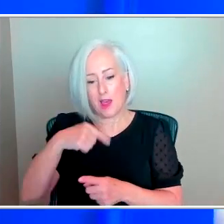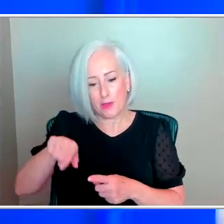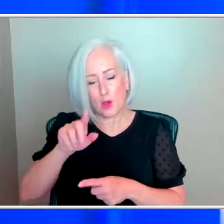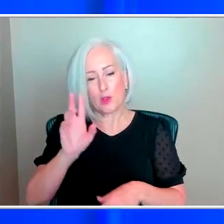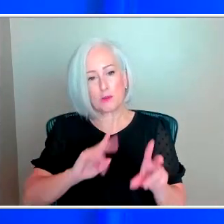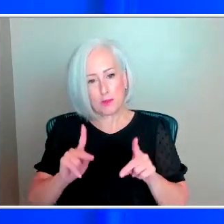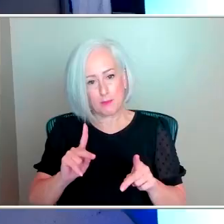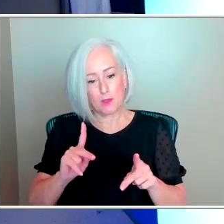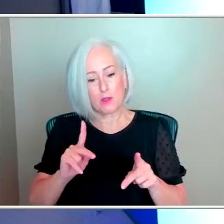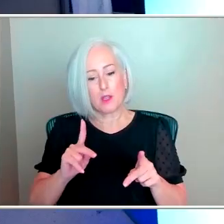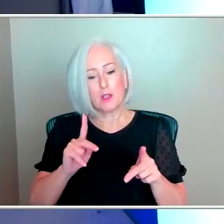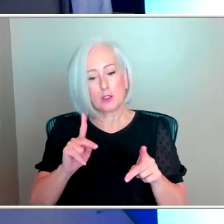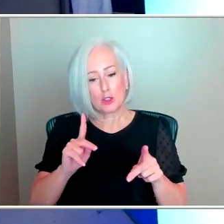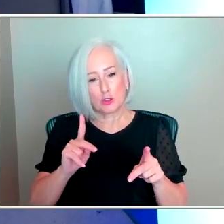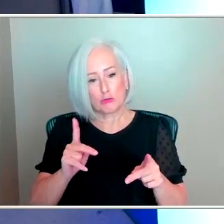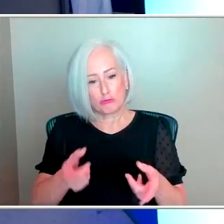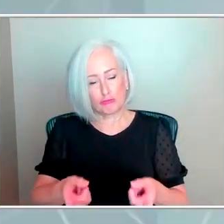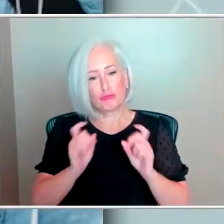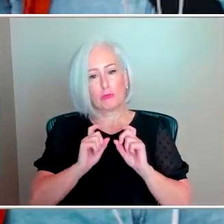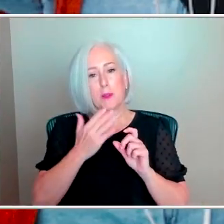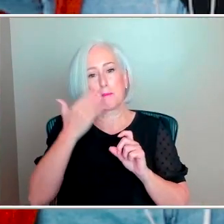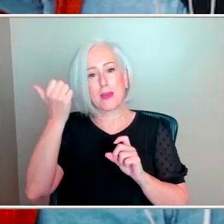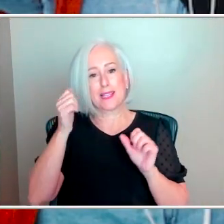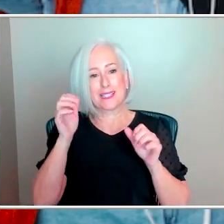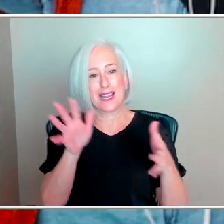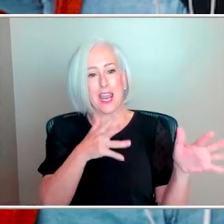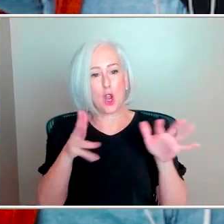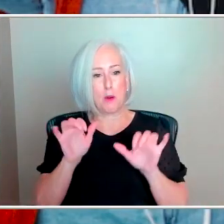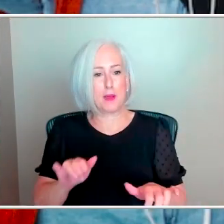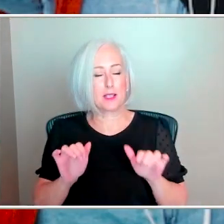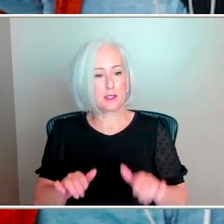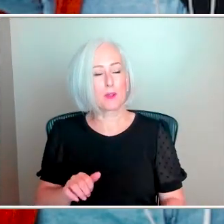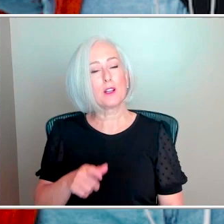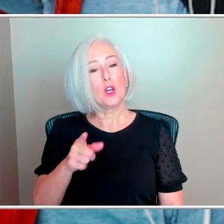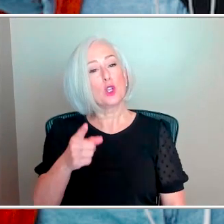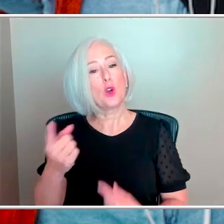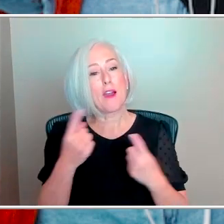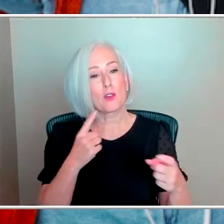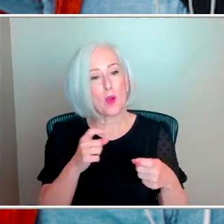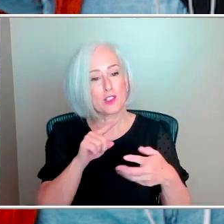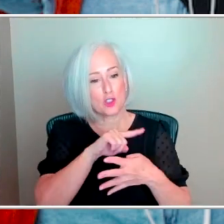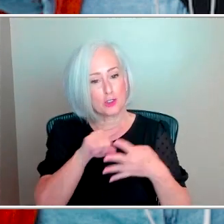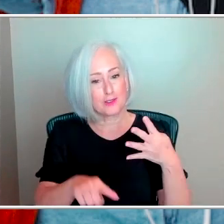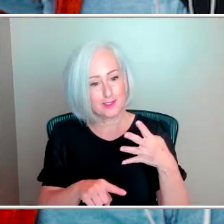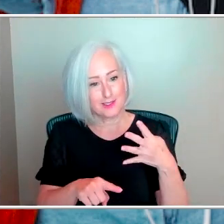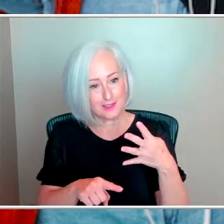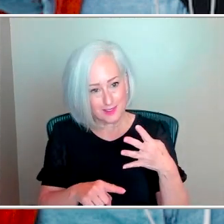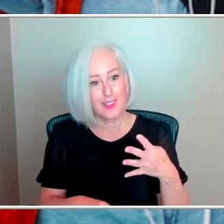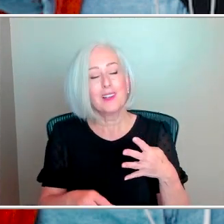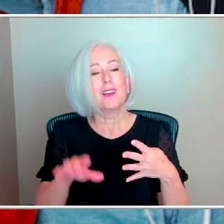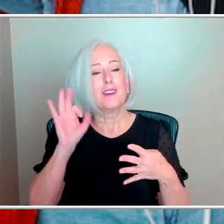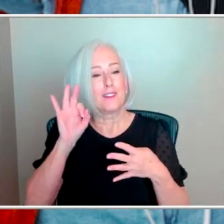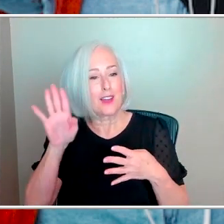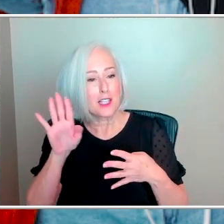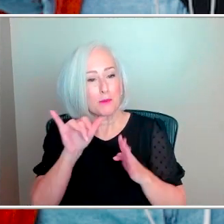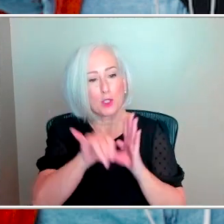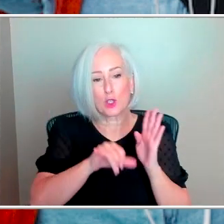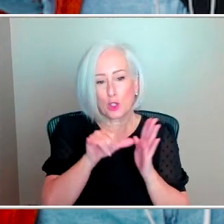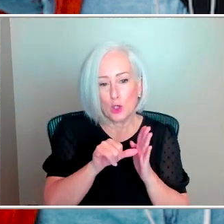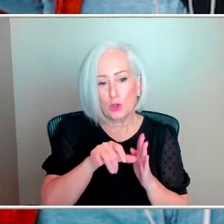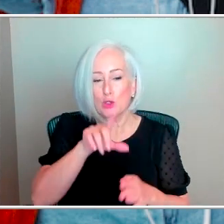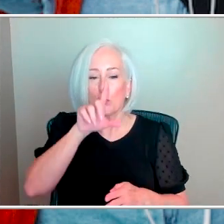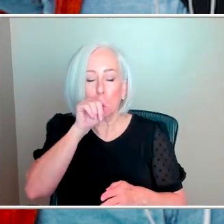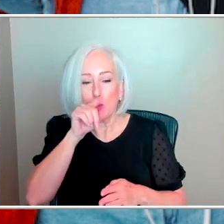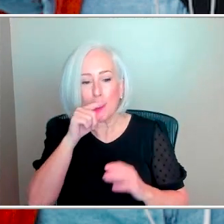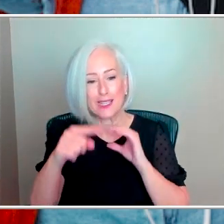can have. If you have questions for Dr. Barkman, use the chat on YouTube or Facebook. You can tweet us or email us at the Medical News Network. Info is right there